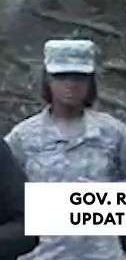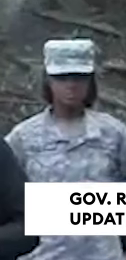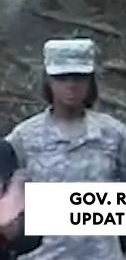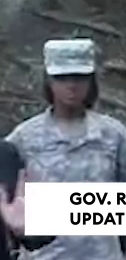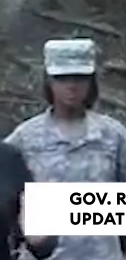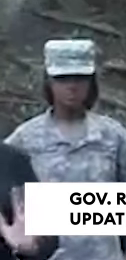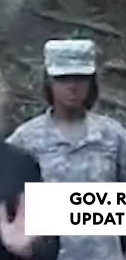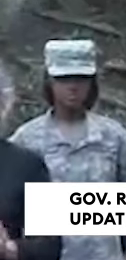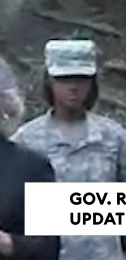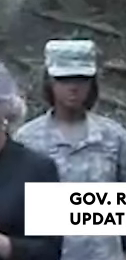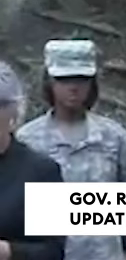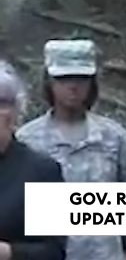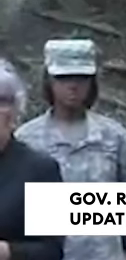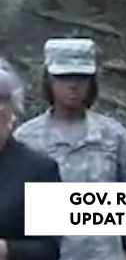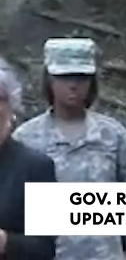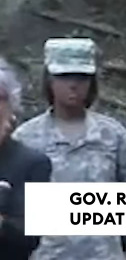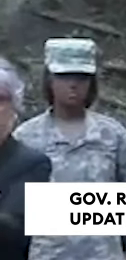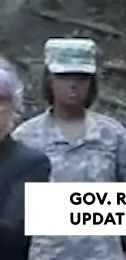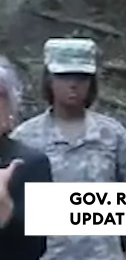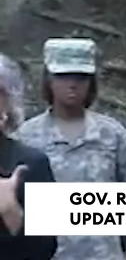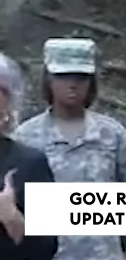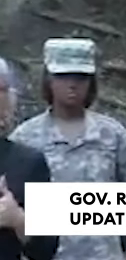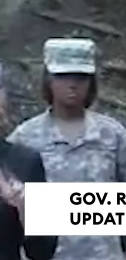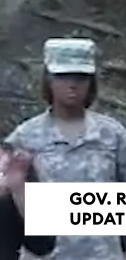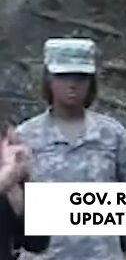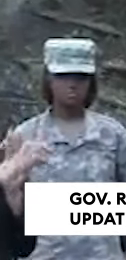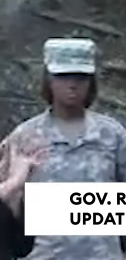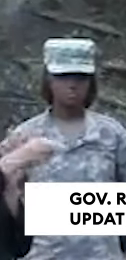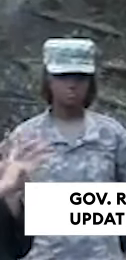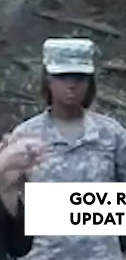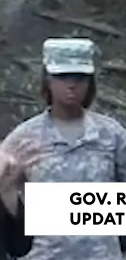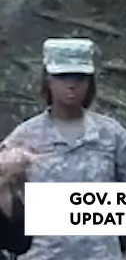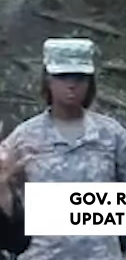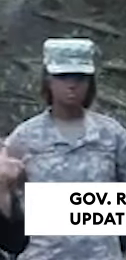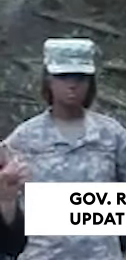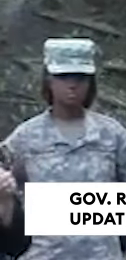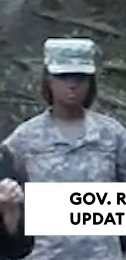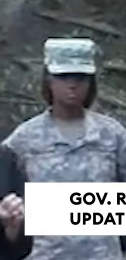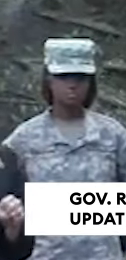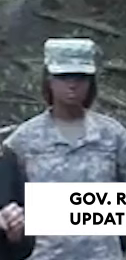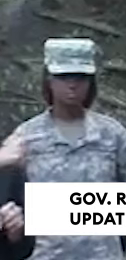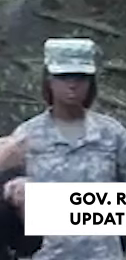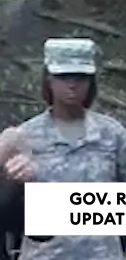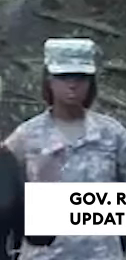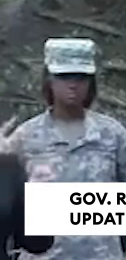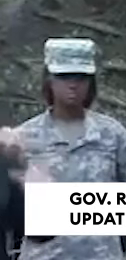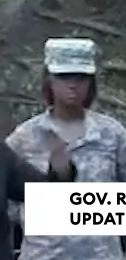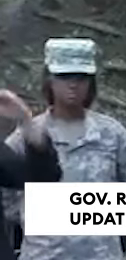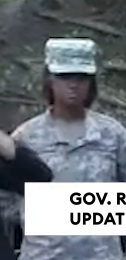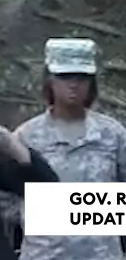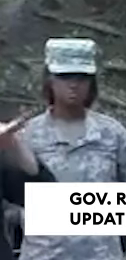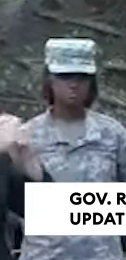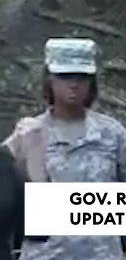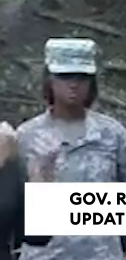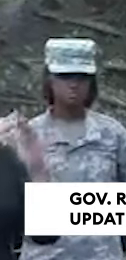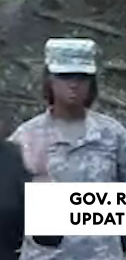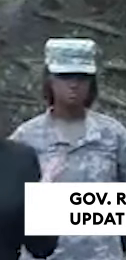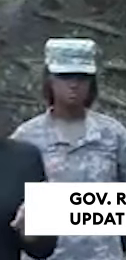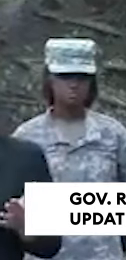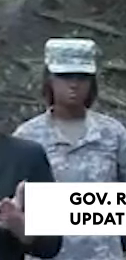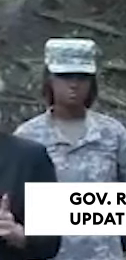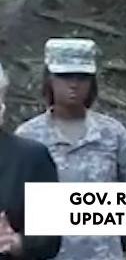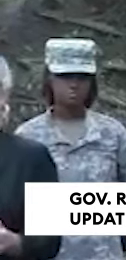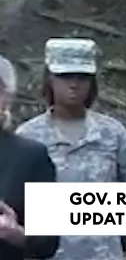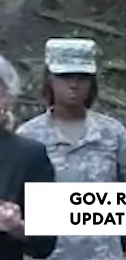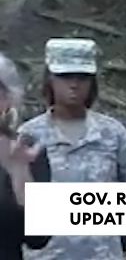of the area, get to higher ground, and you can hunker down in a safe structure. And that could mean saving your life. So I think a lot of people understood that. I think a